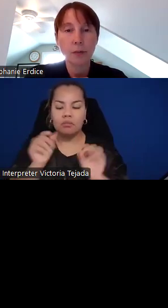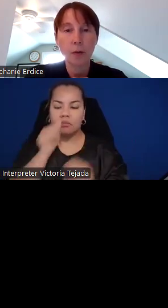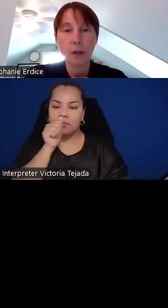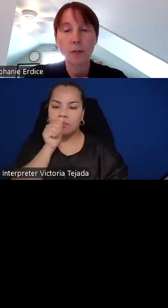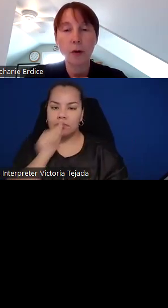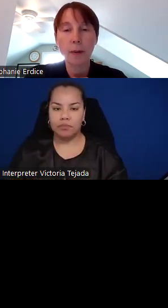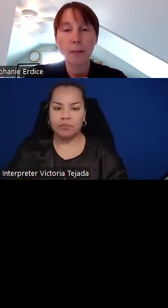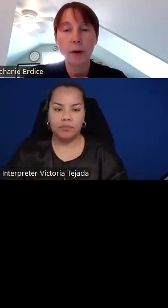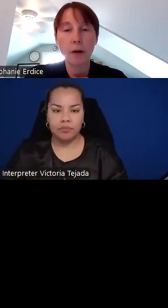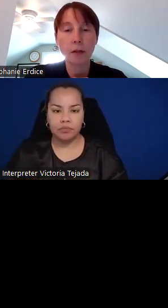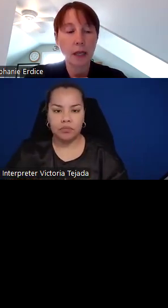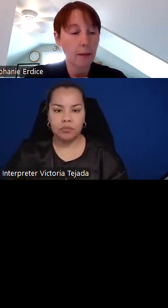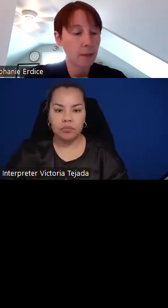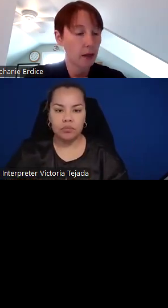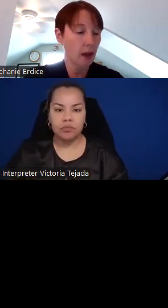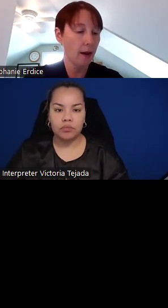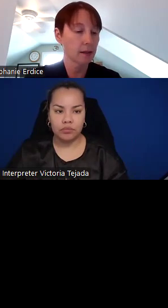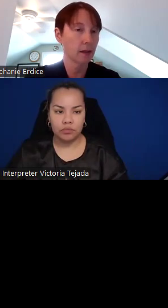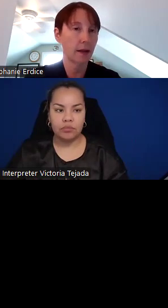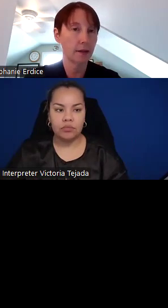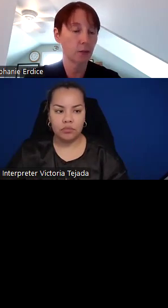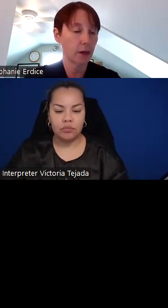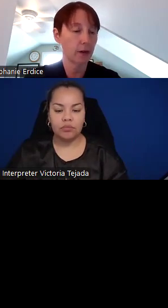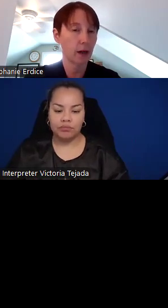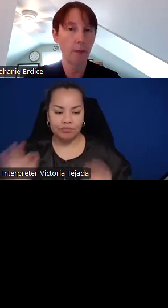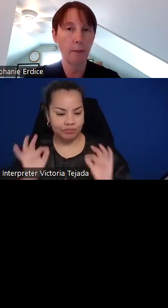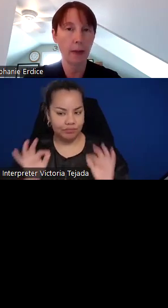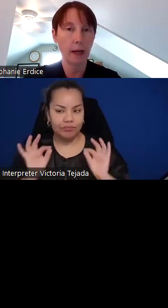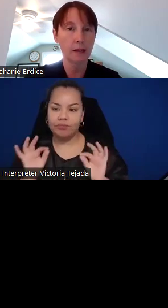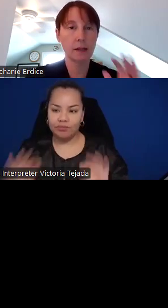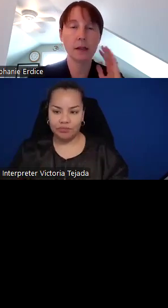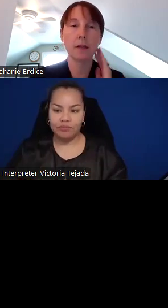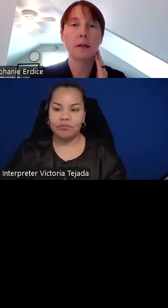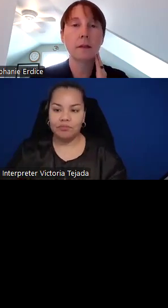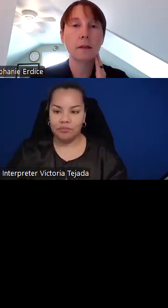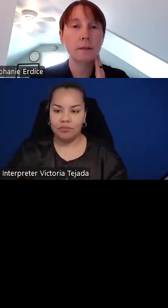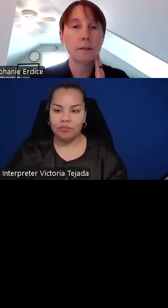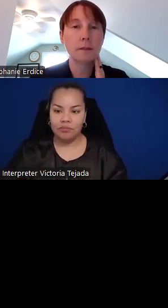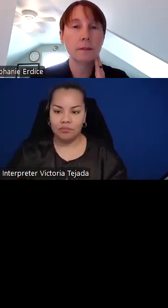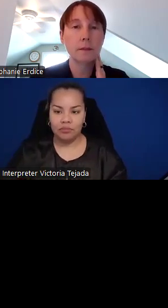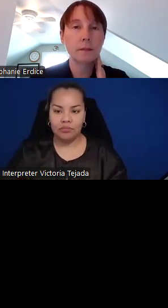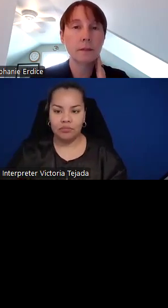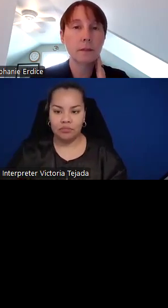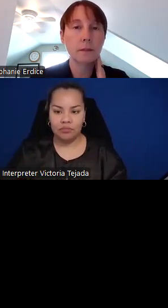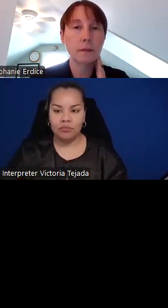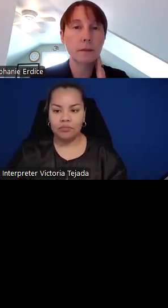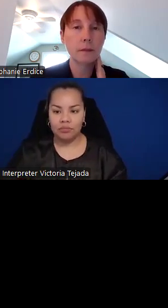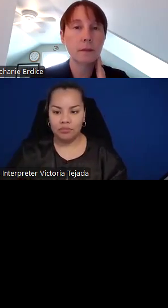So these are some good ones. Some more people typing. Excellent. We'll give it a couple minutes.